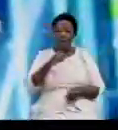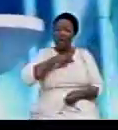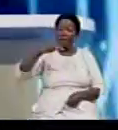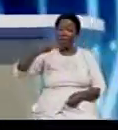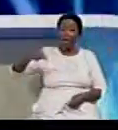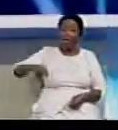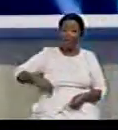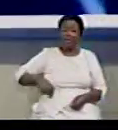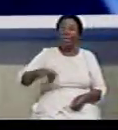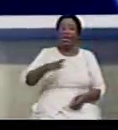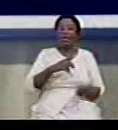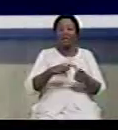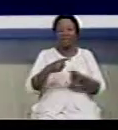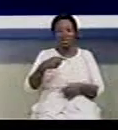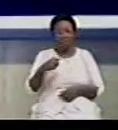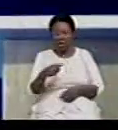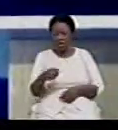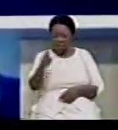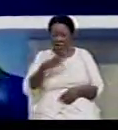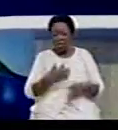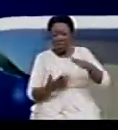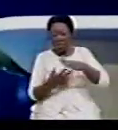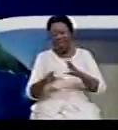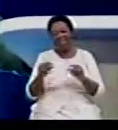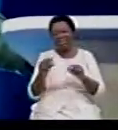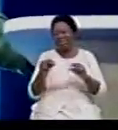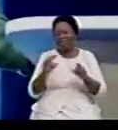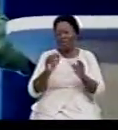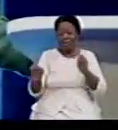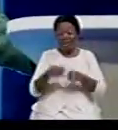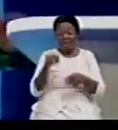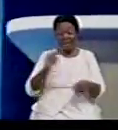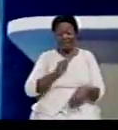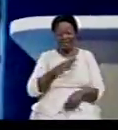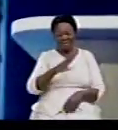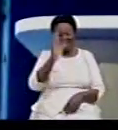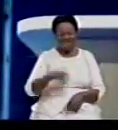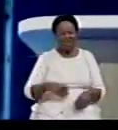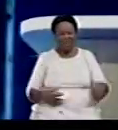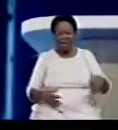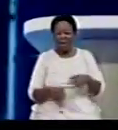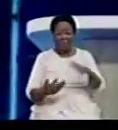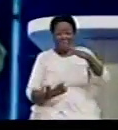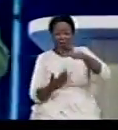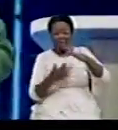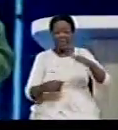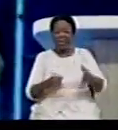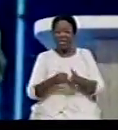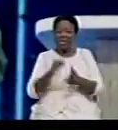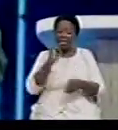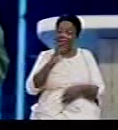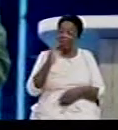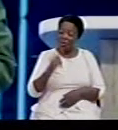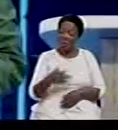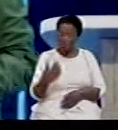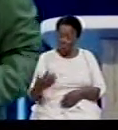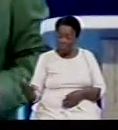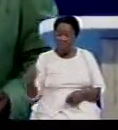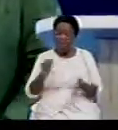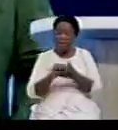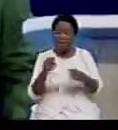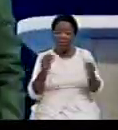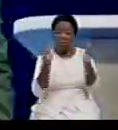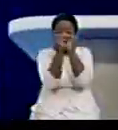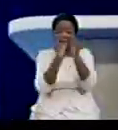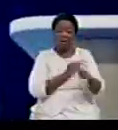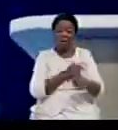will burn. No, people like us don't burn. It's your property that you tie us with that will burn. And